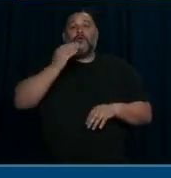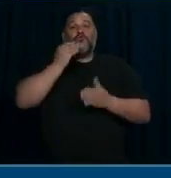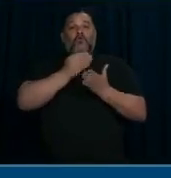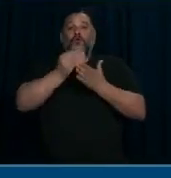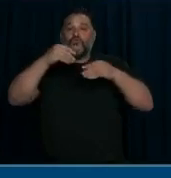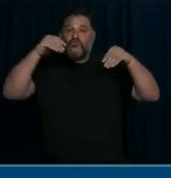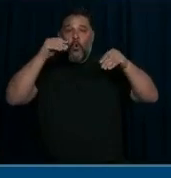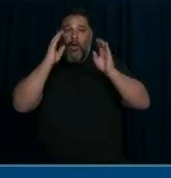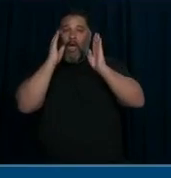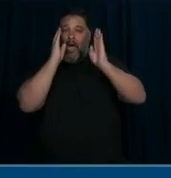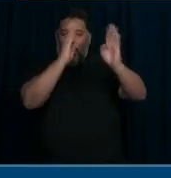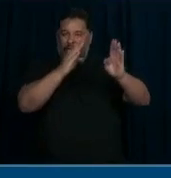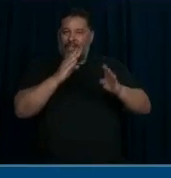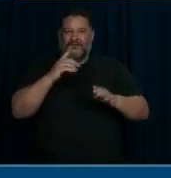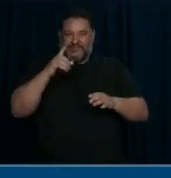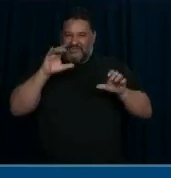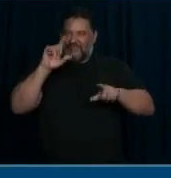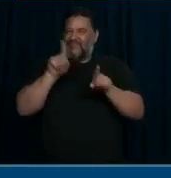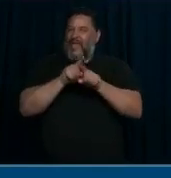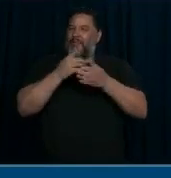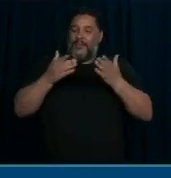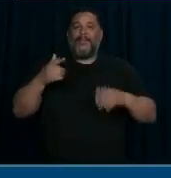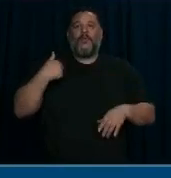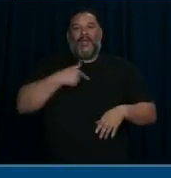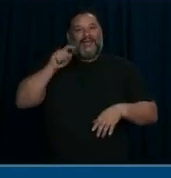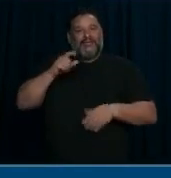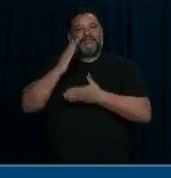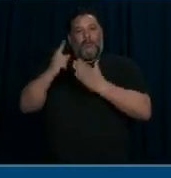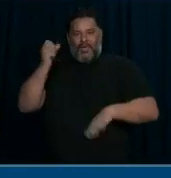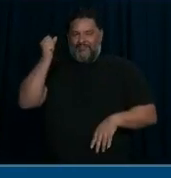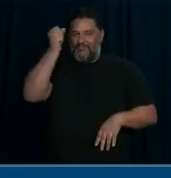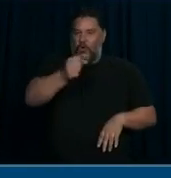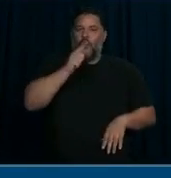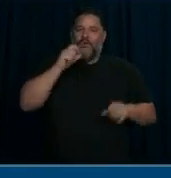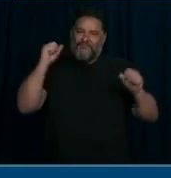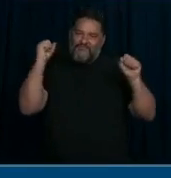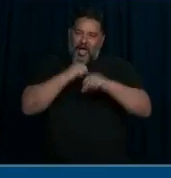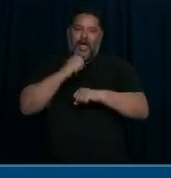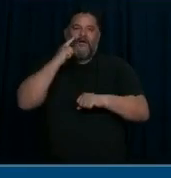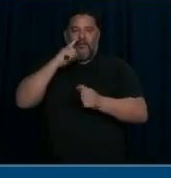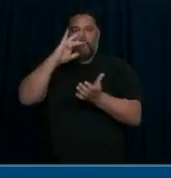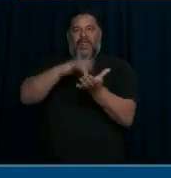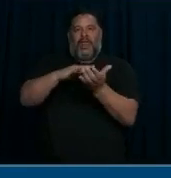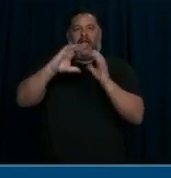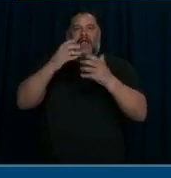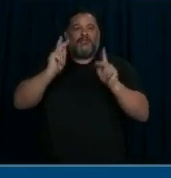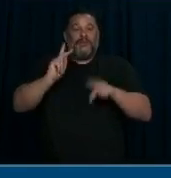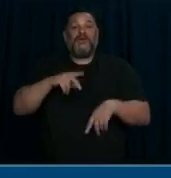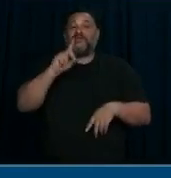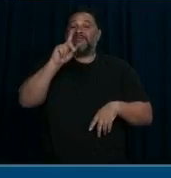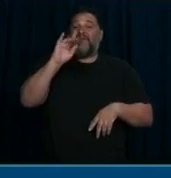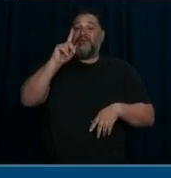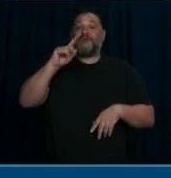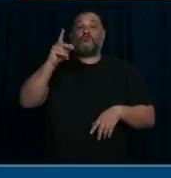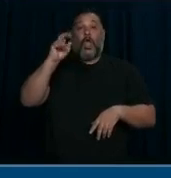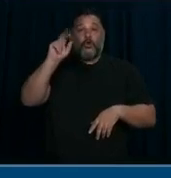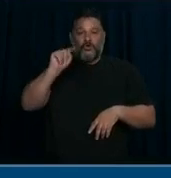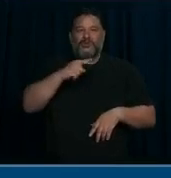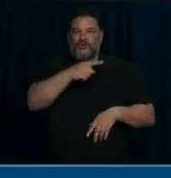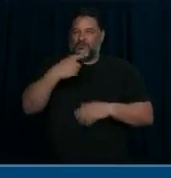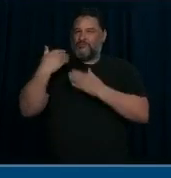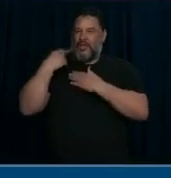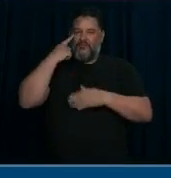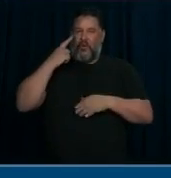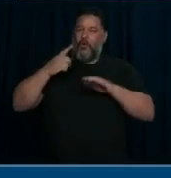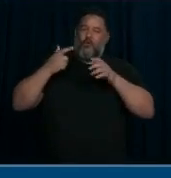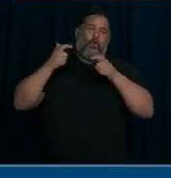need somebody in this congressional seat who's actually going to be fighting for middle-class people. David Schweikert was responsible for the largest tax